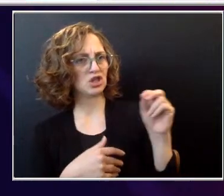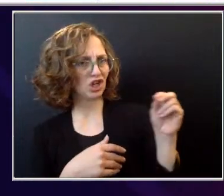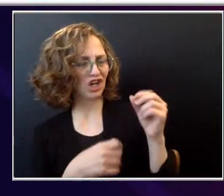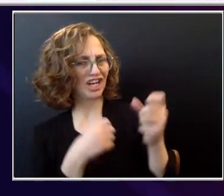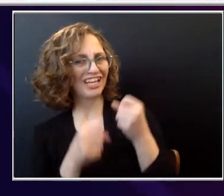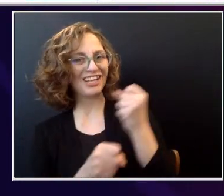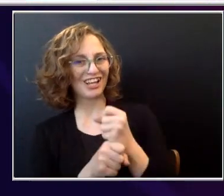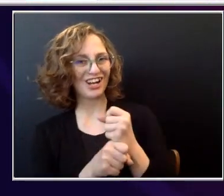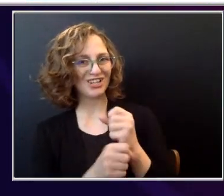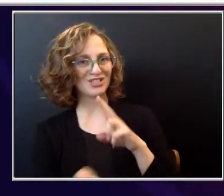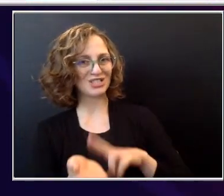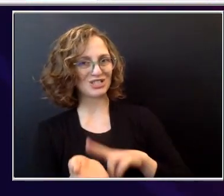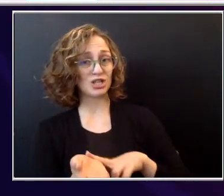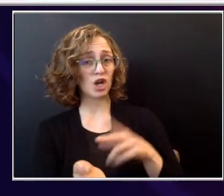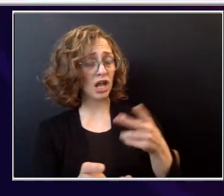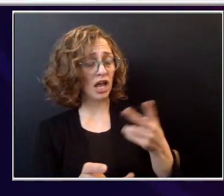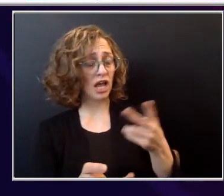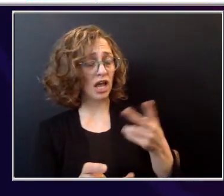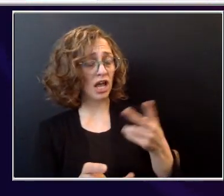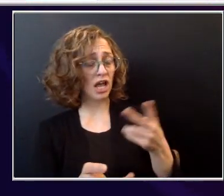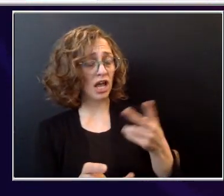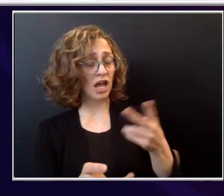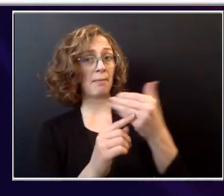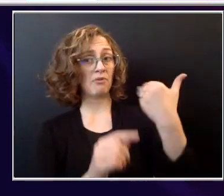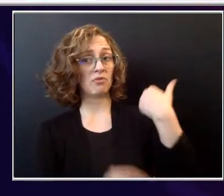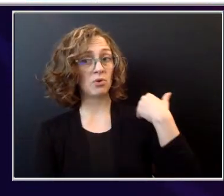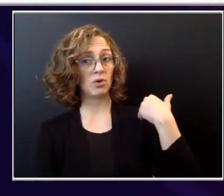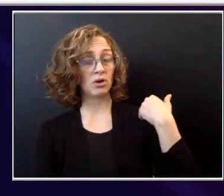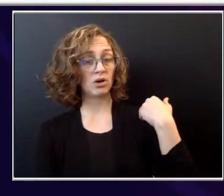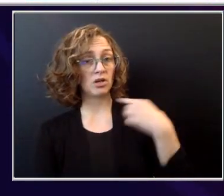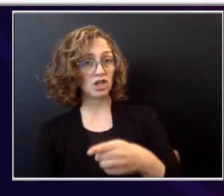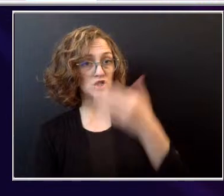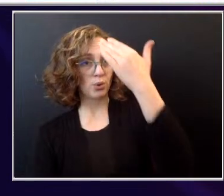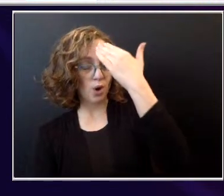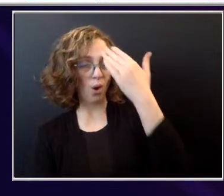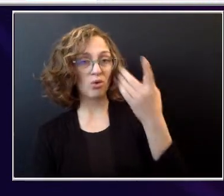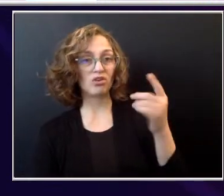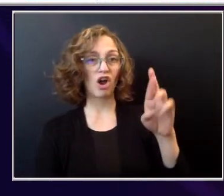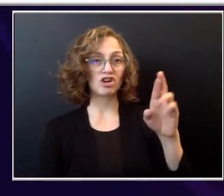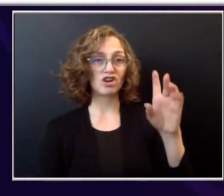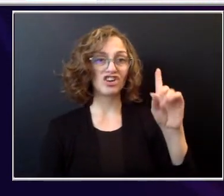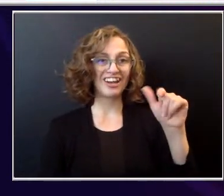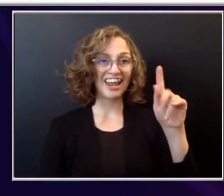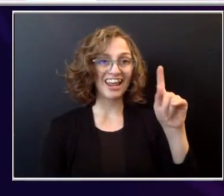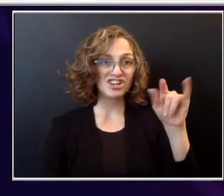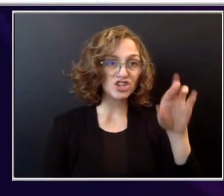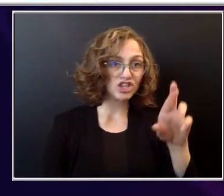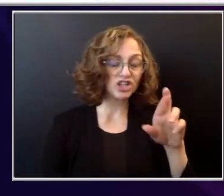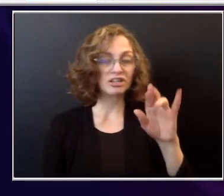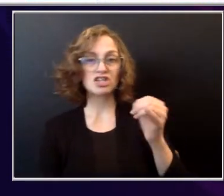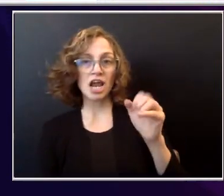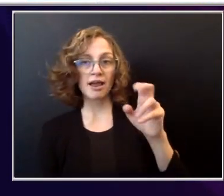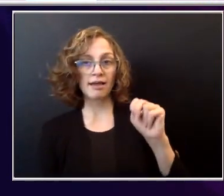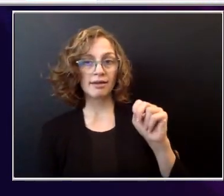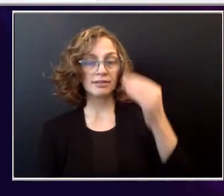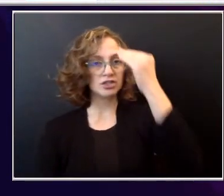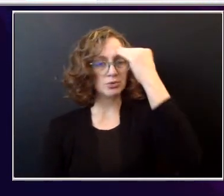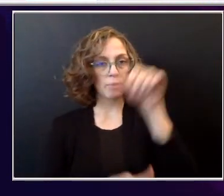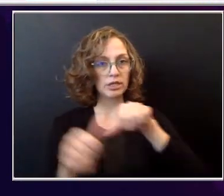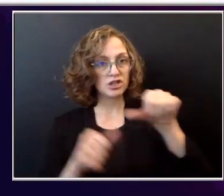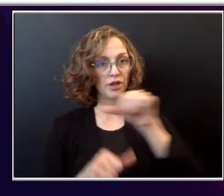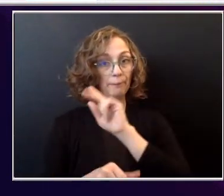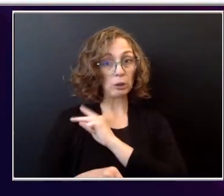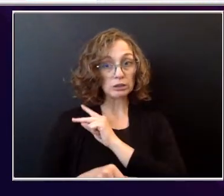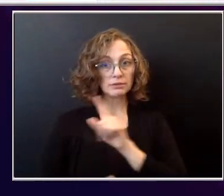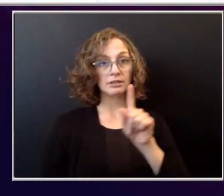in the halls? Did you know who Dr. Danter and Jan were? Did you know Archie personally ever before this?